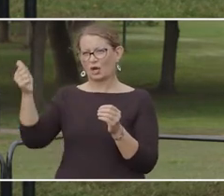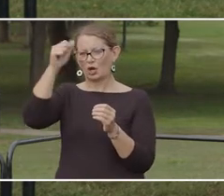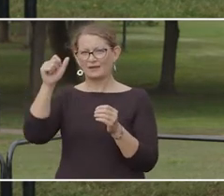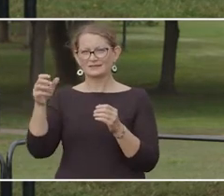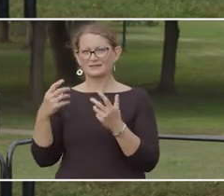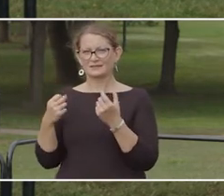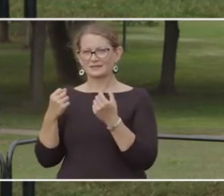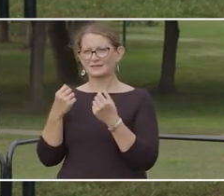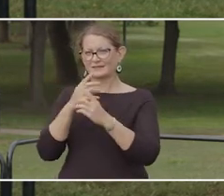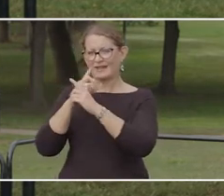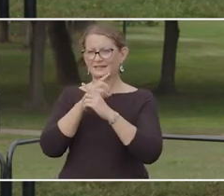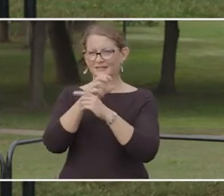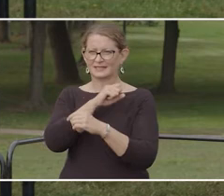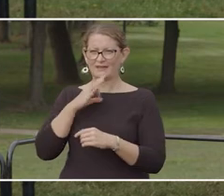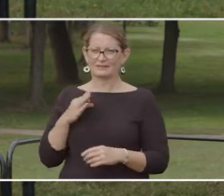Staff.